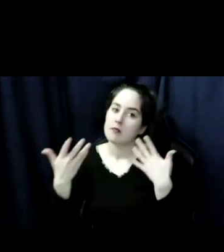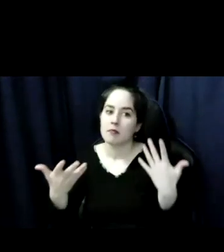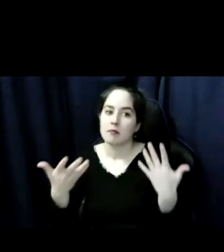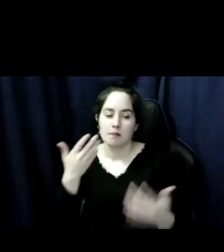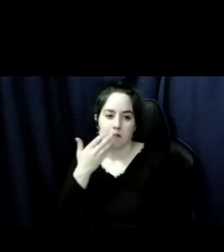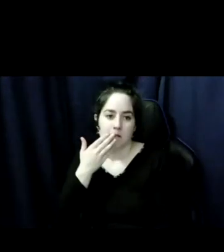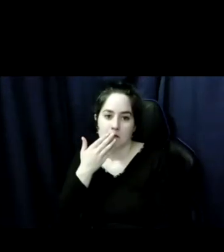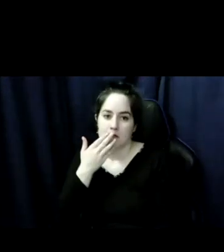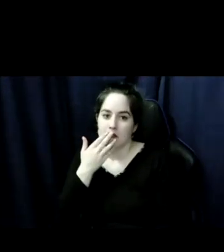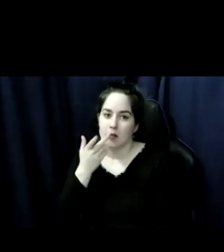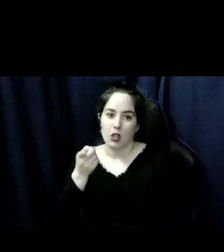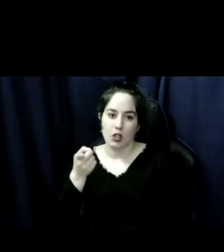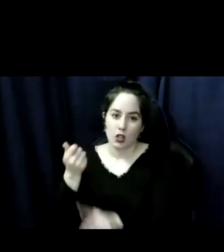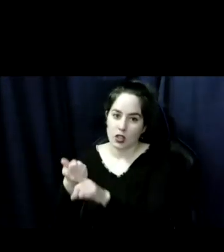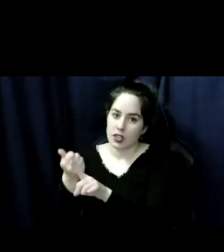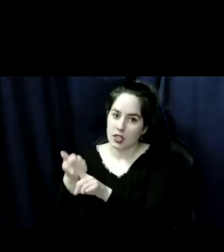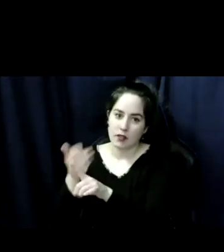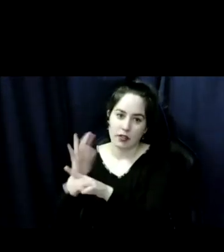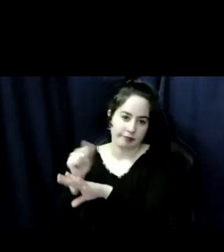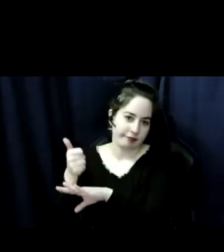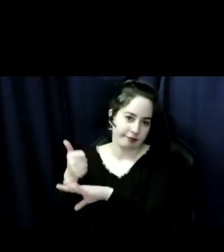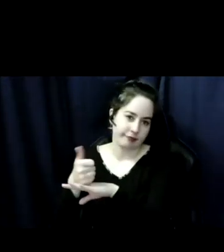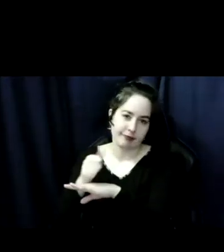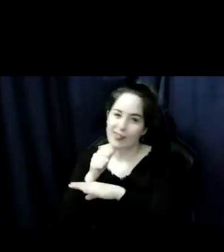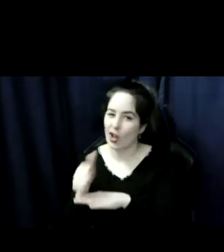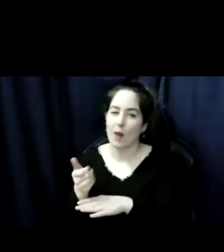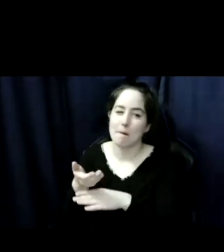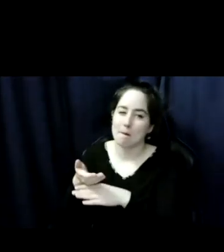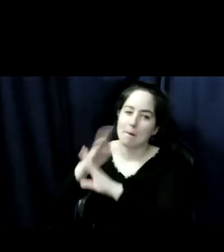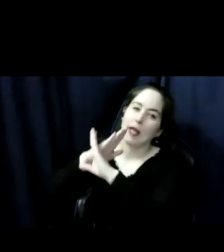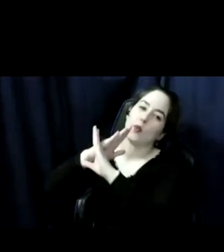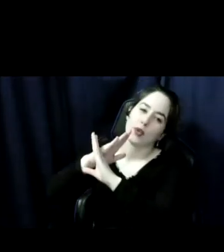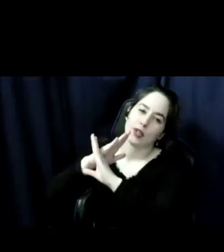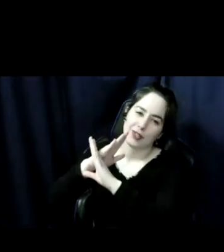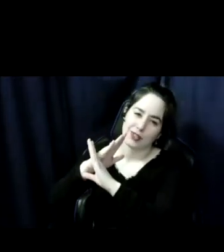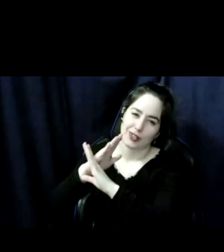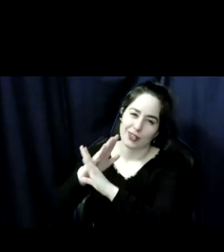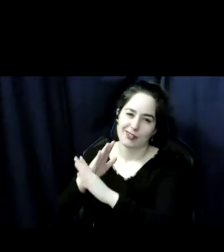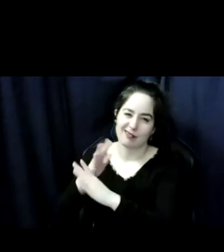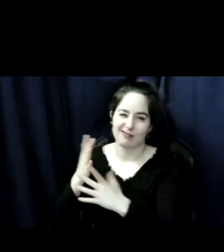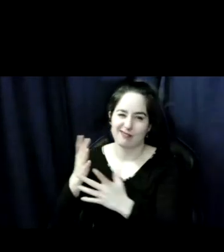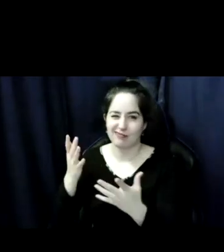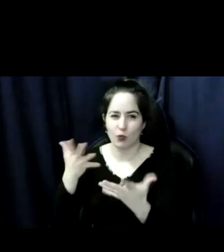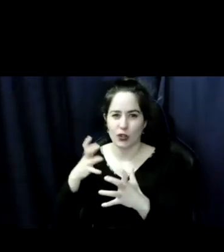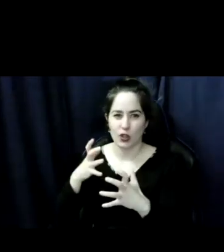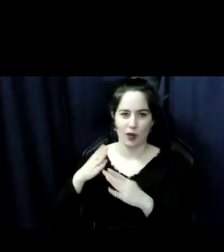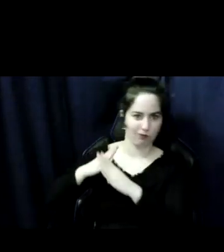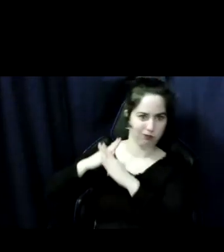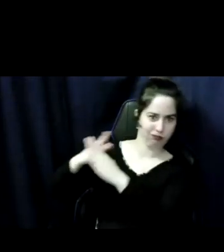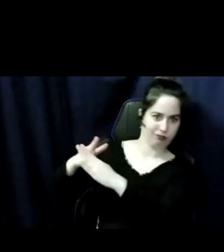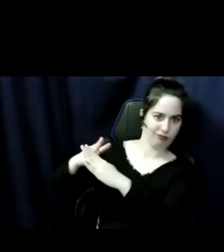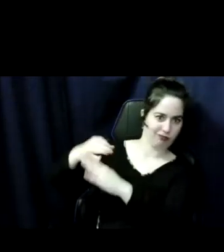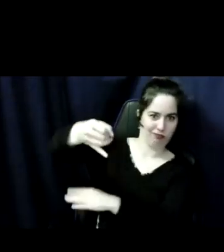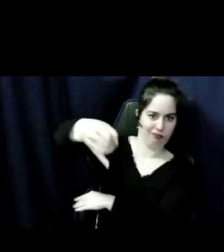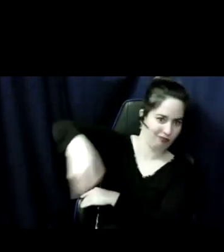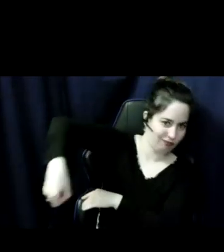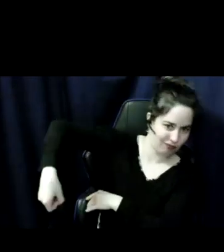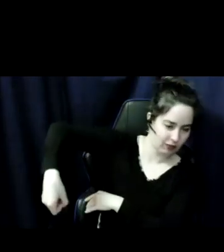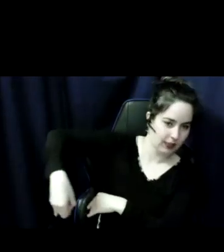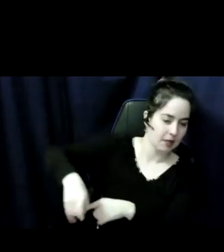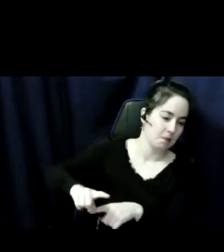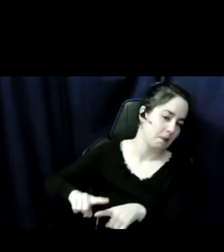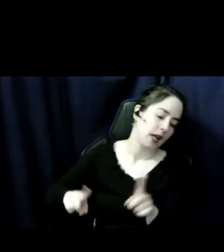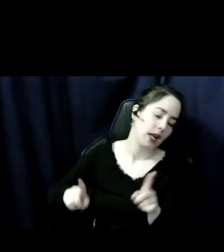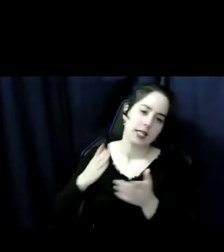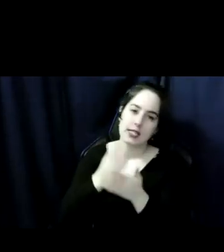create not a barrier, because we don't want, you know, to keep people out of the spaces, but like some sort of indicator in a